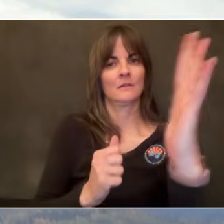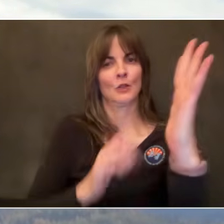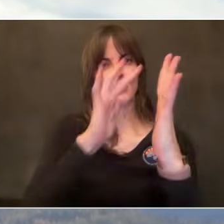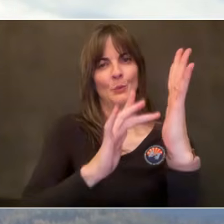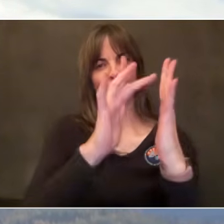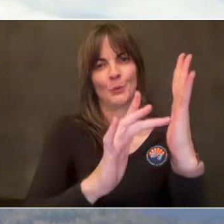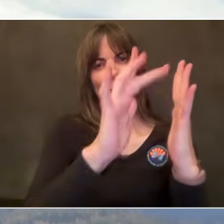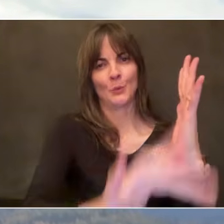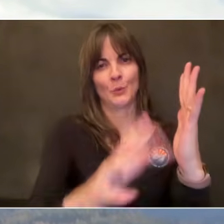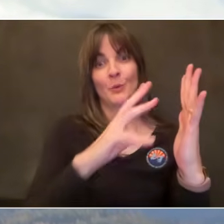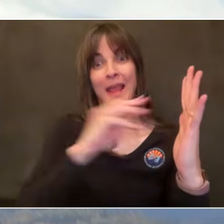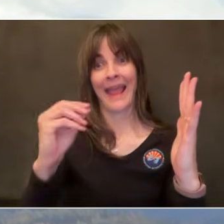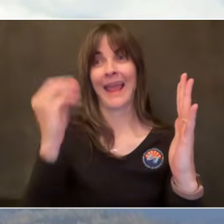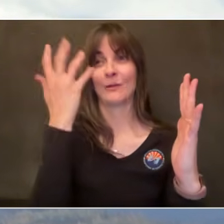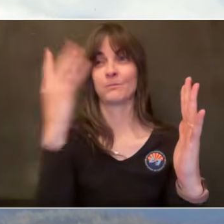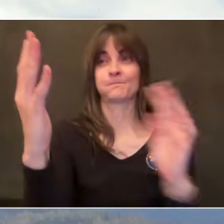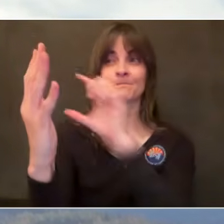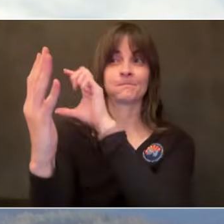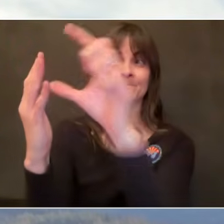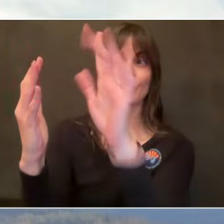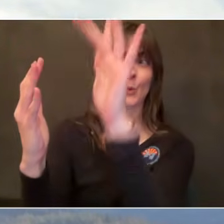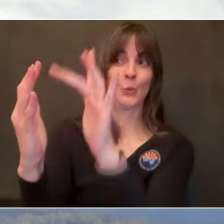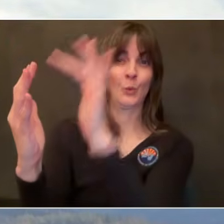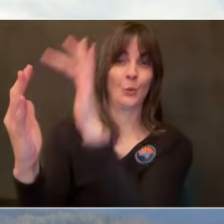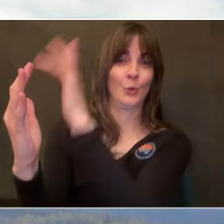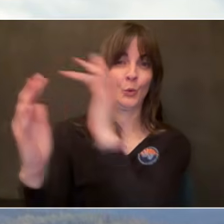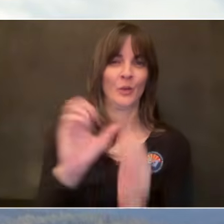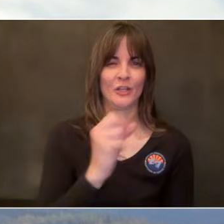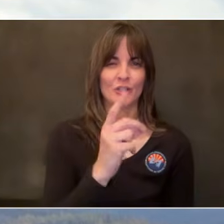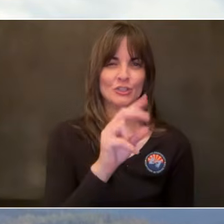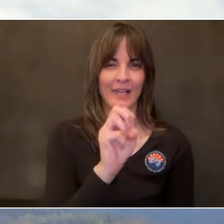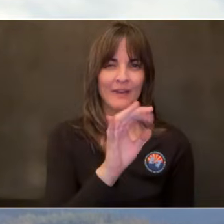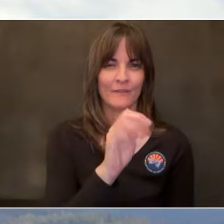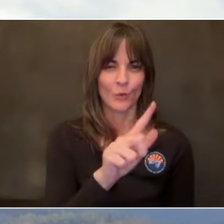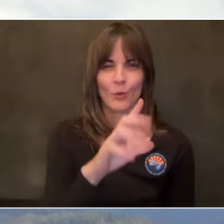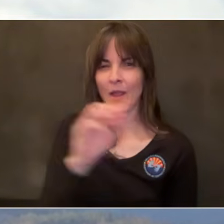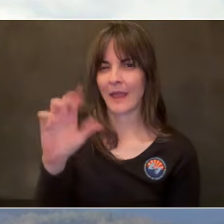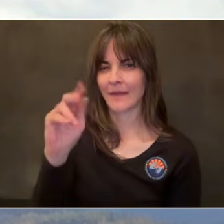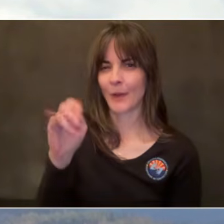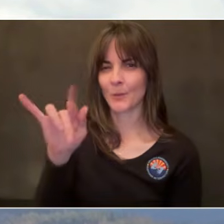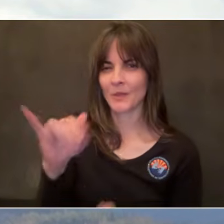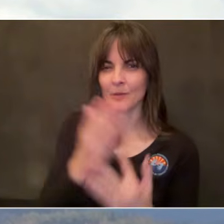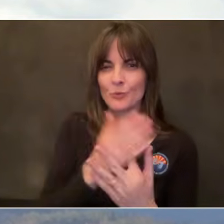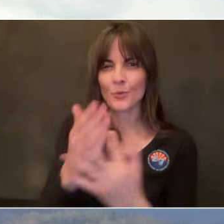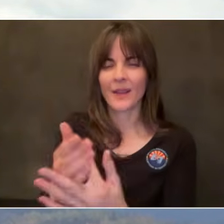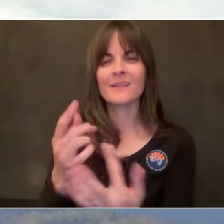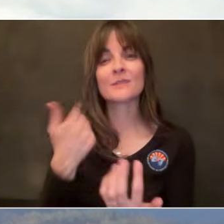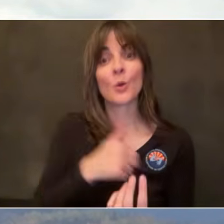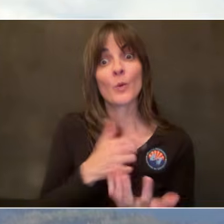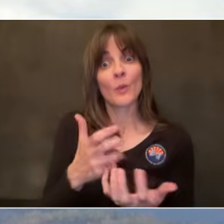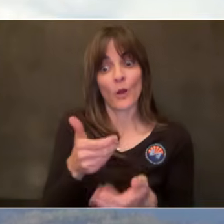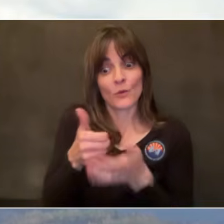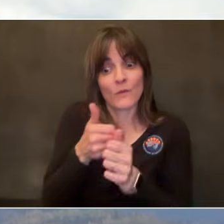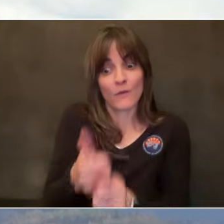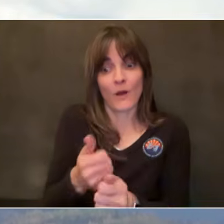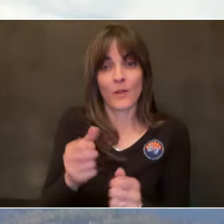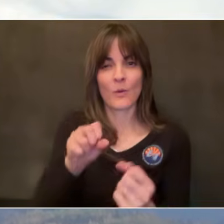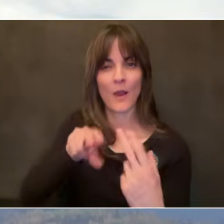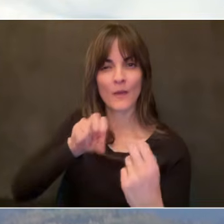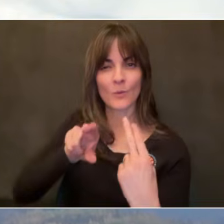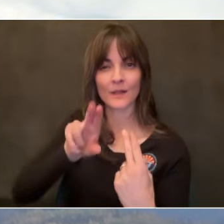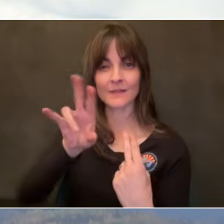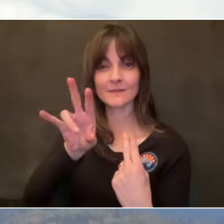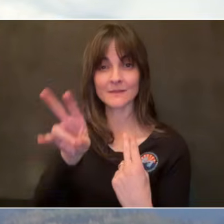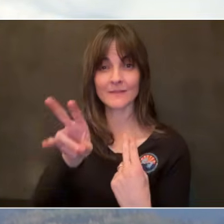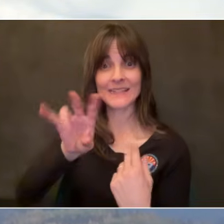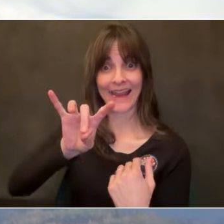fuel break / canopy break along Highway 78 to tie in with the San Isabel National Forest's fuel breaks that